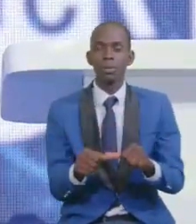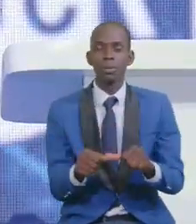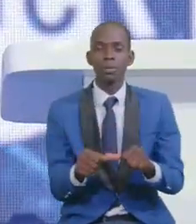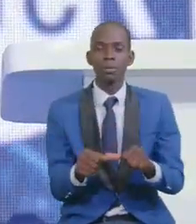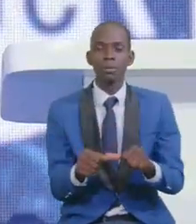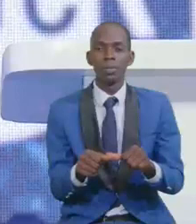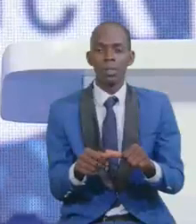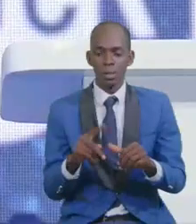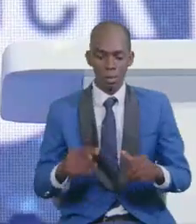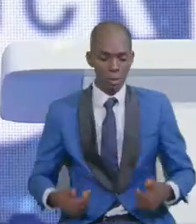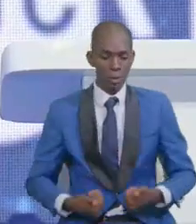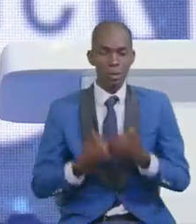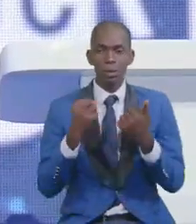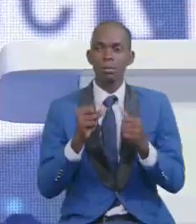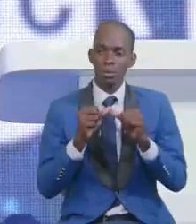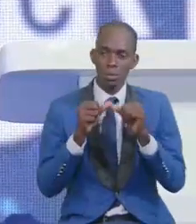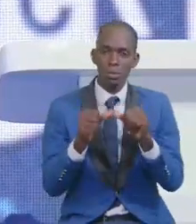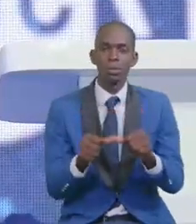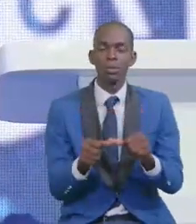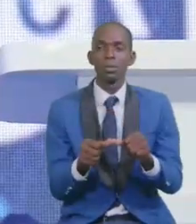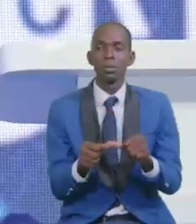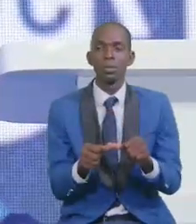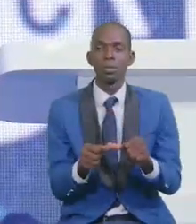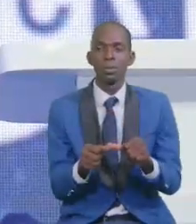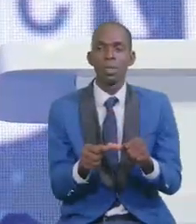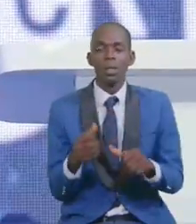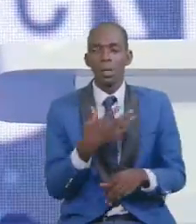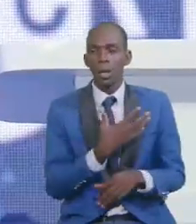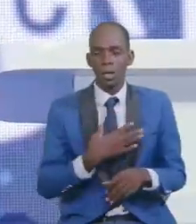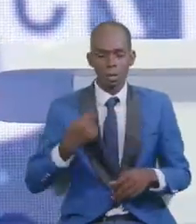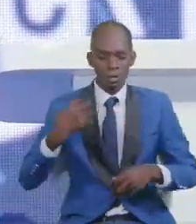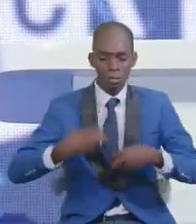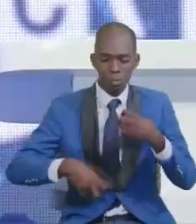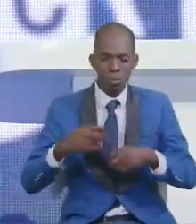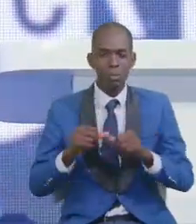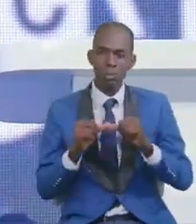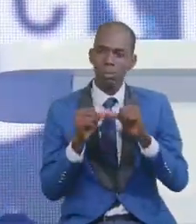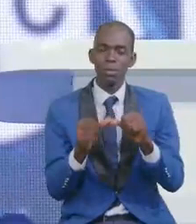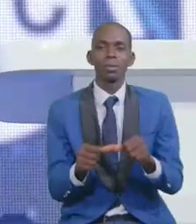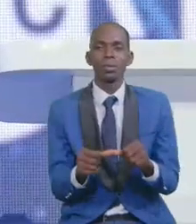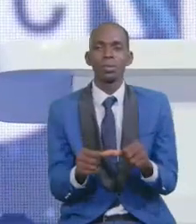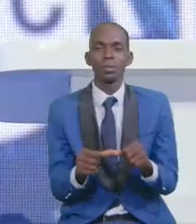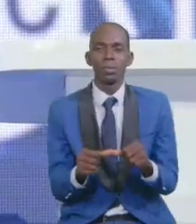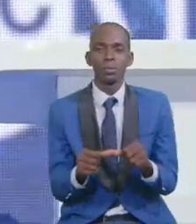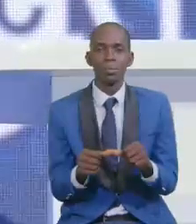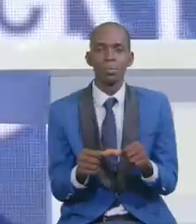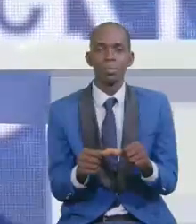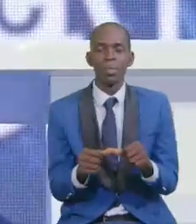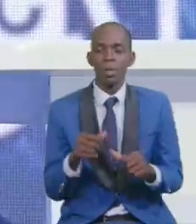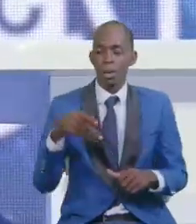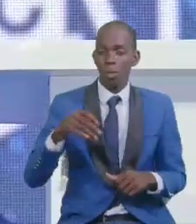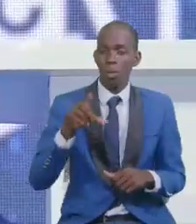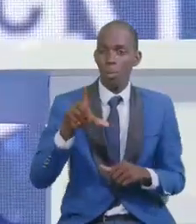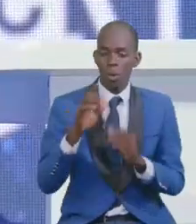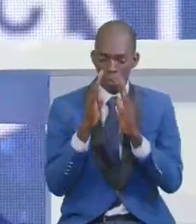The challenges still continued. And the difficulties still continued. He prayed the